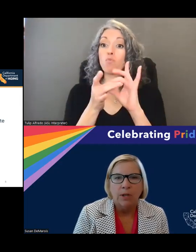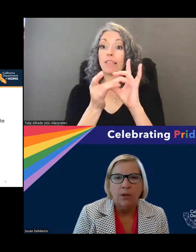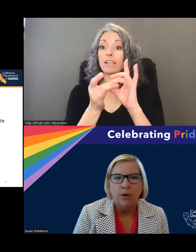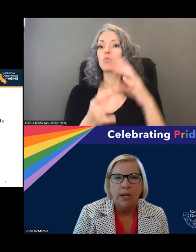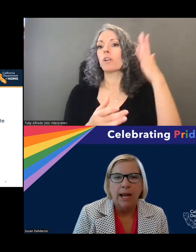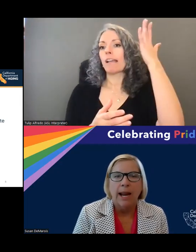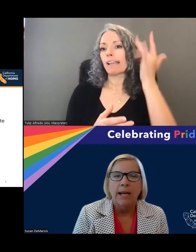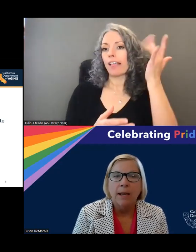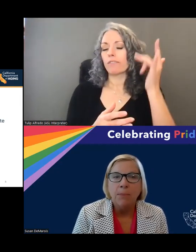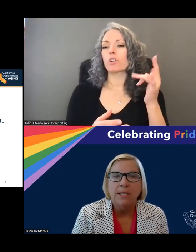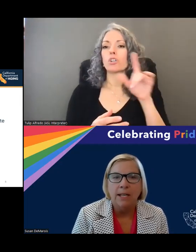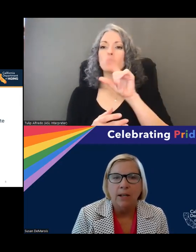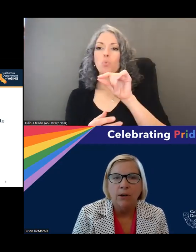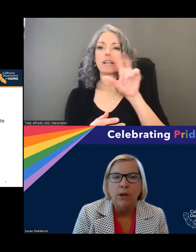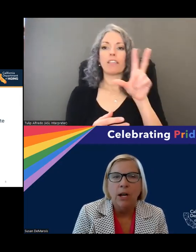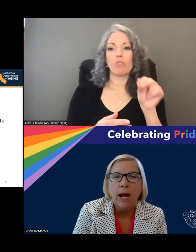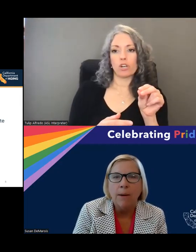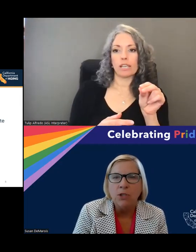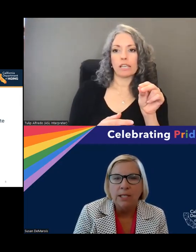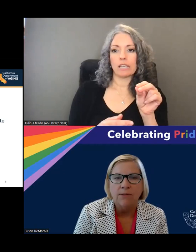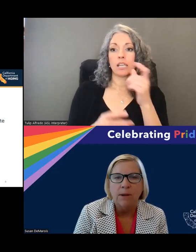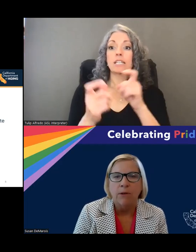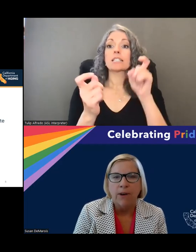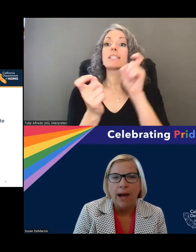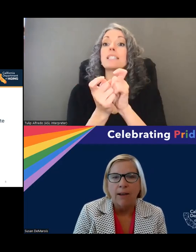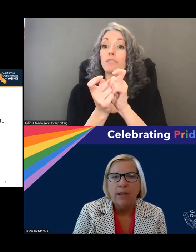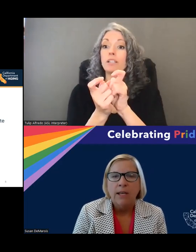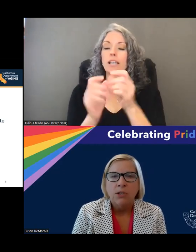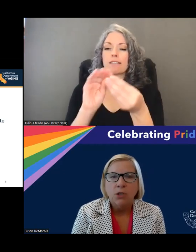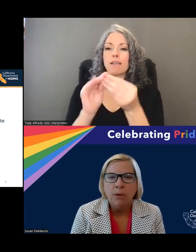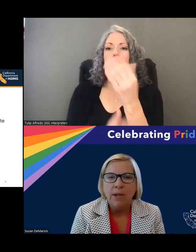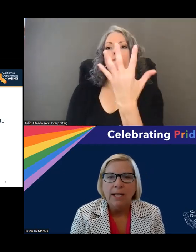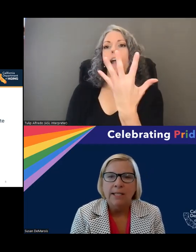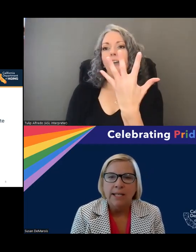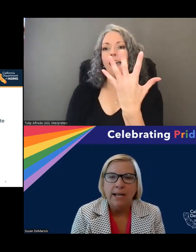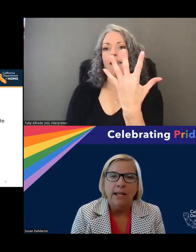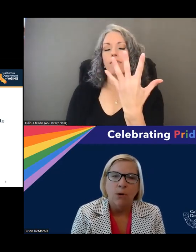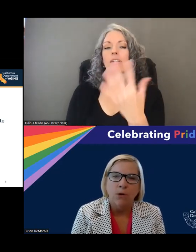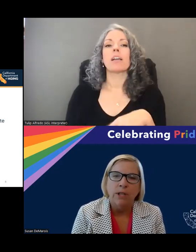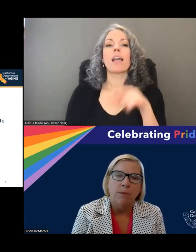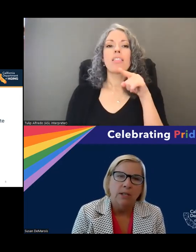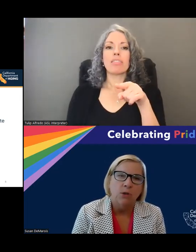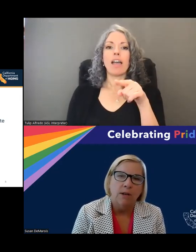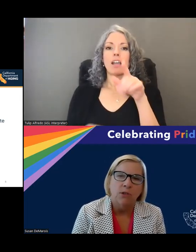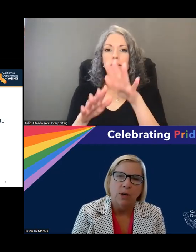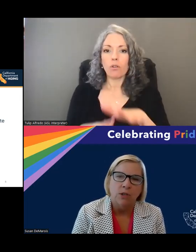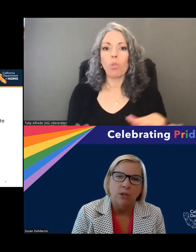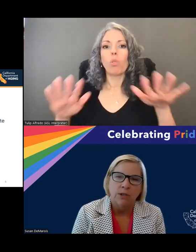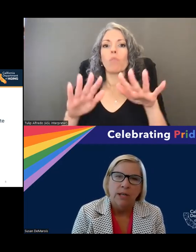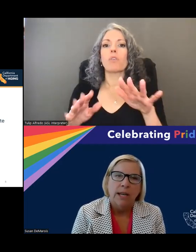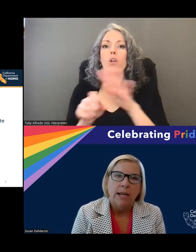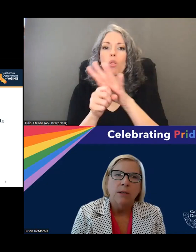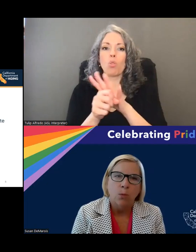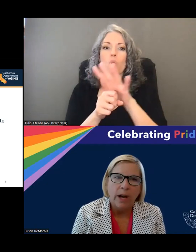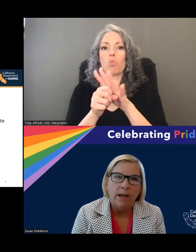California 2030, and in particular, objective number 5, streamlining state and local administrative